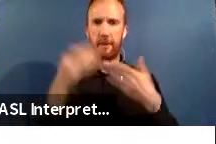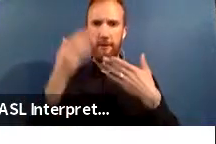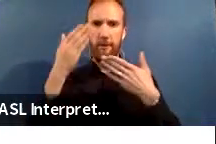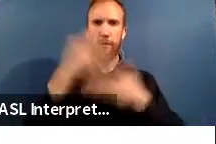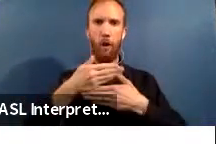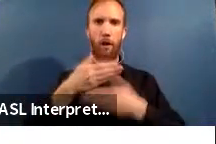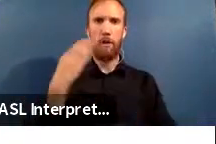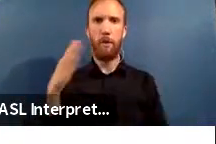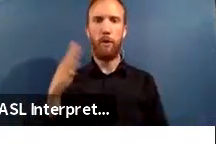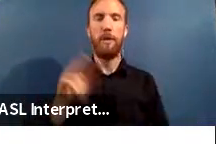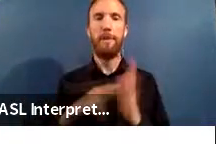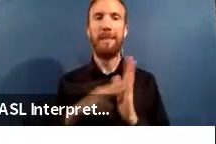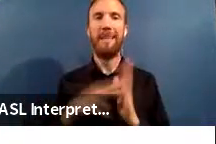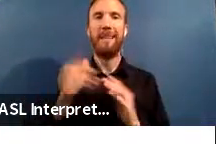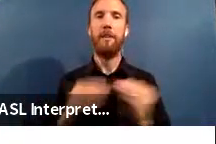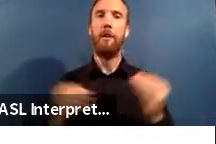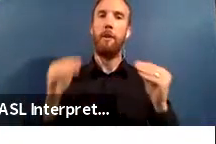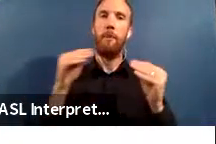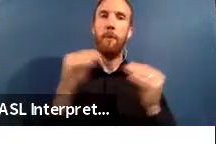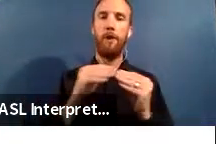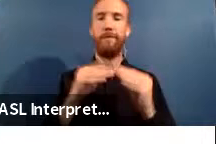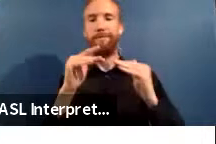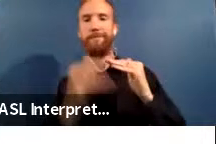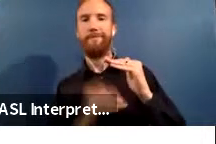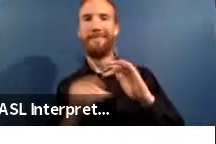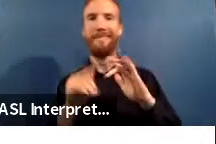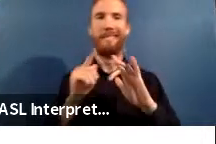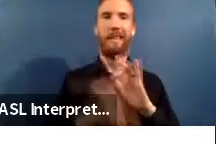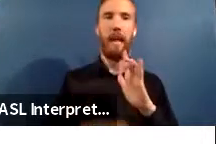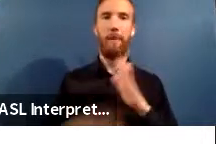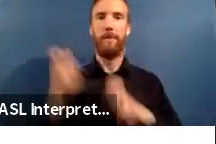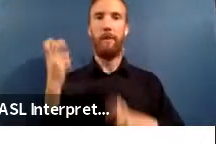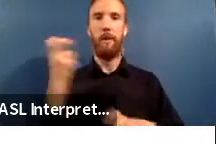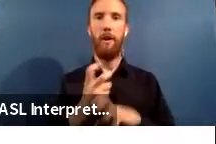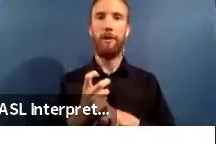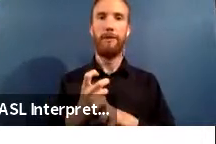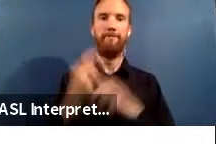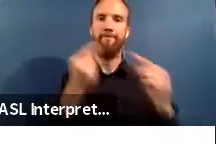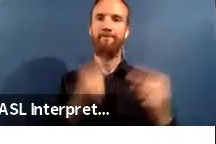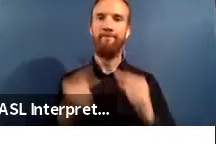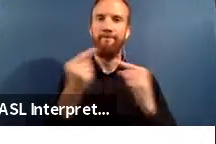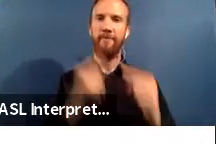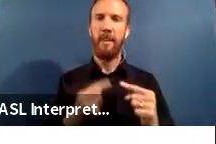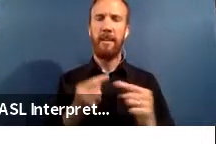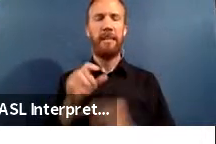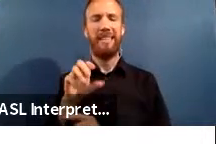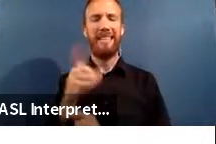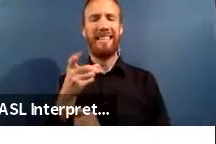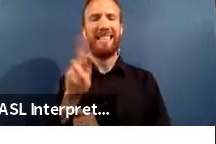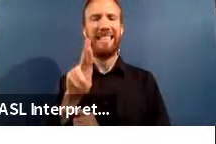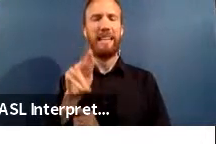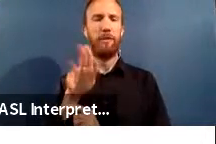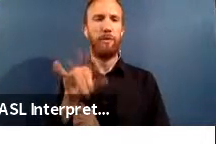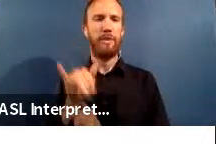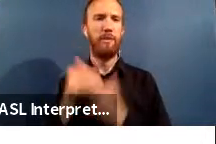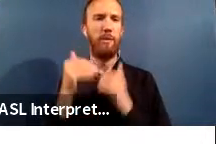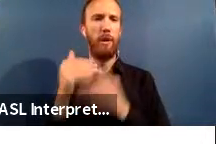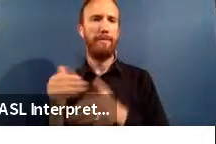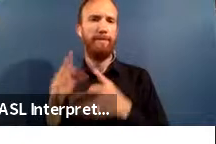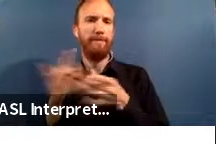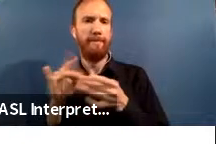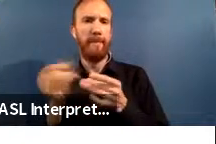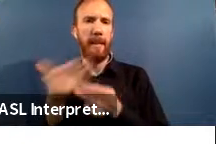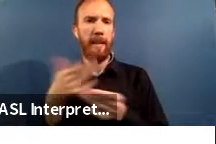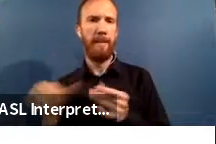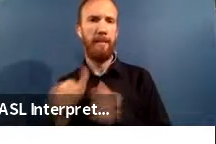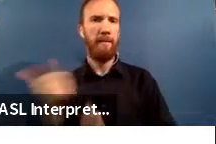opportunity gaps or hardship. And Dr. Sweeney and Ivan, please do chime in here with any other learnings we would like to highlight. But just what I wanted to note